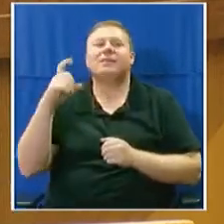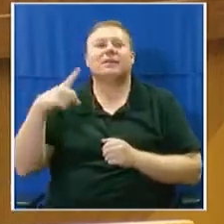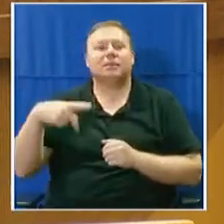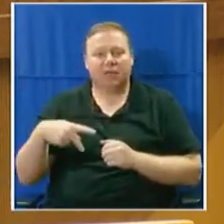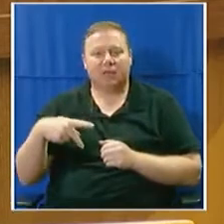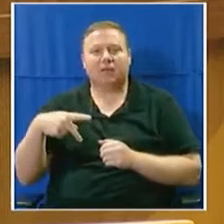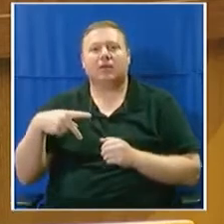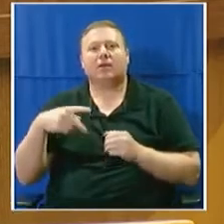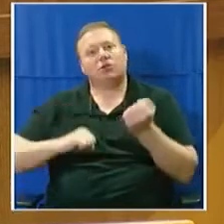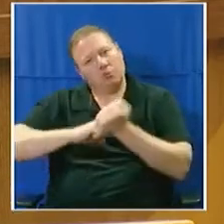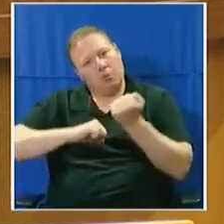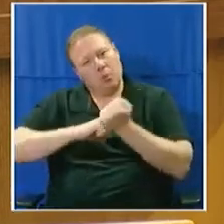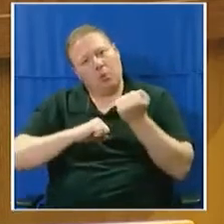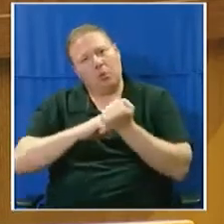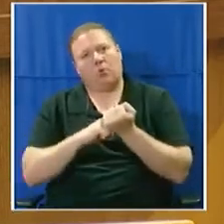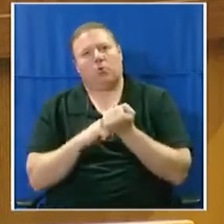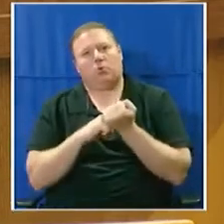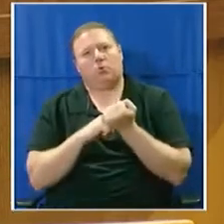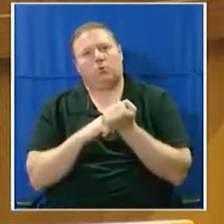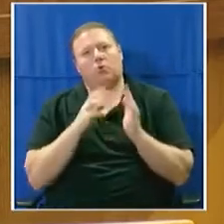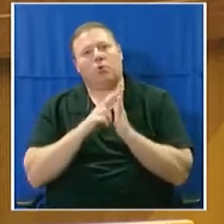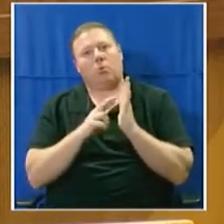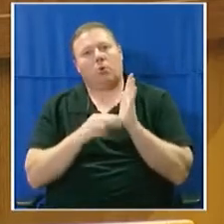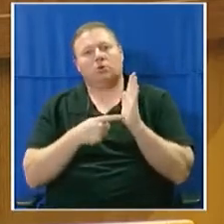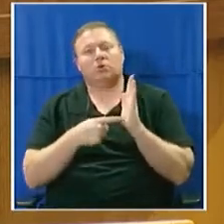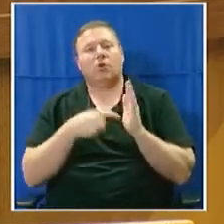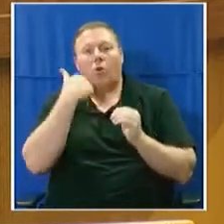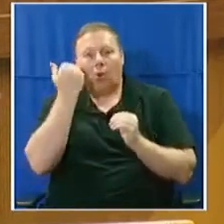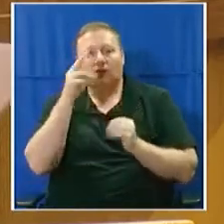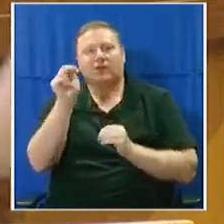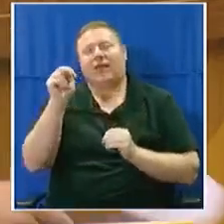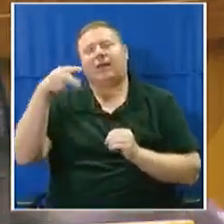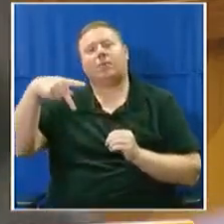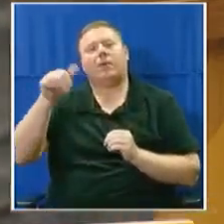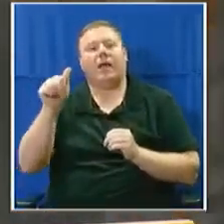report and we look forward to the stabilization of the NPA. I thank you. Thank you, Honourable Member.